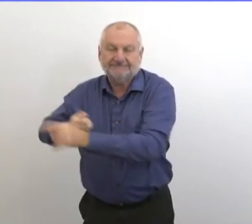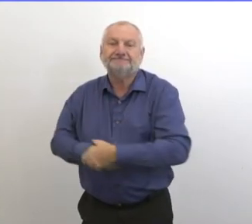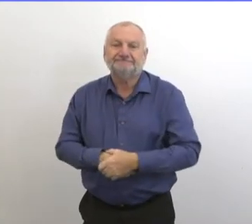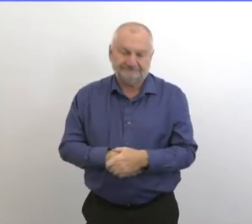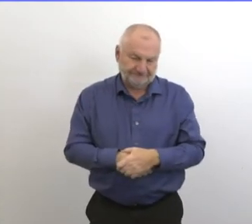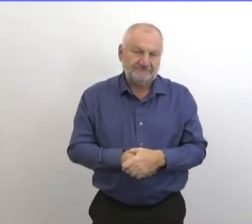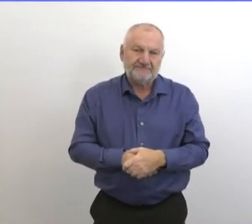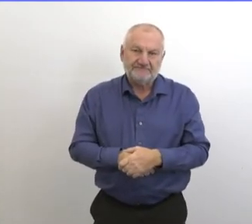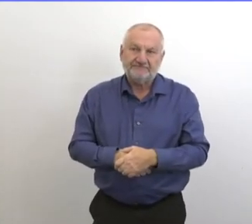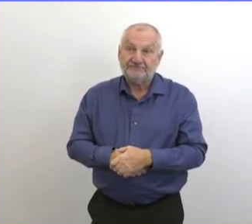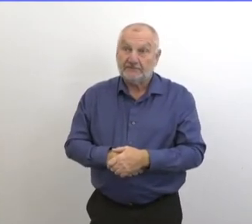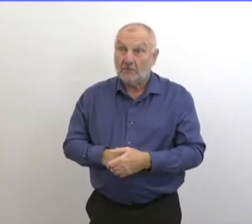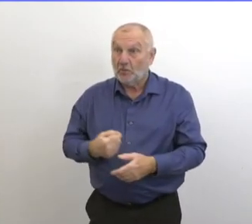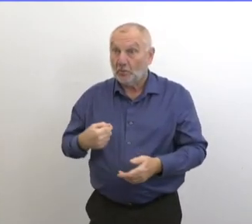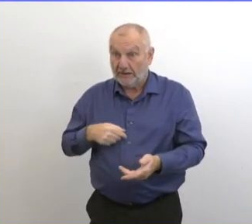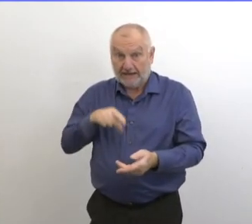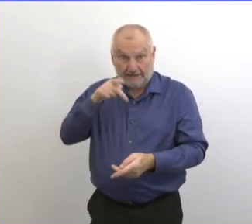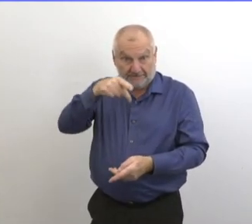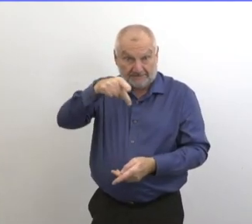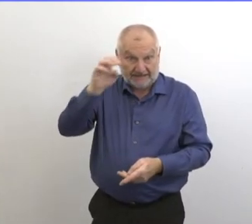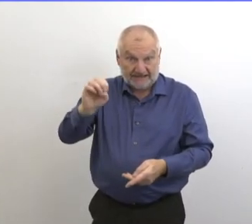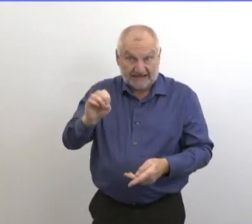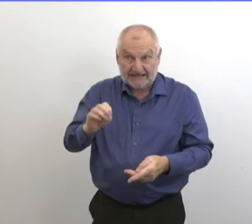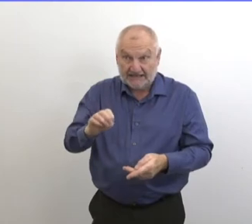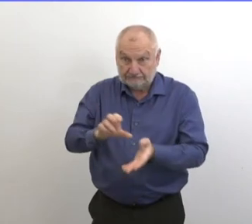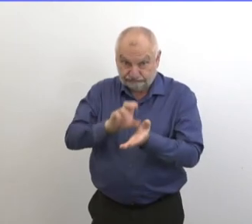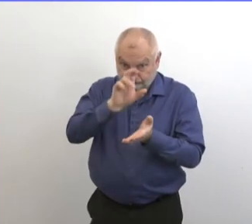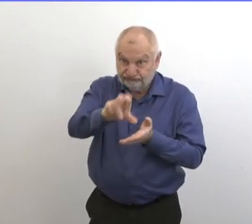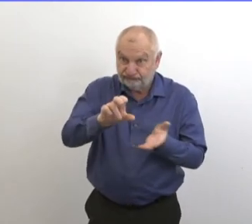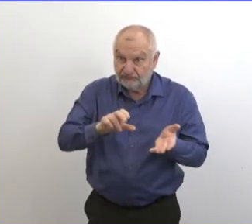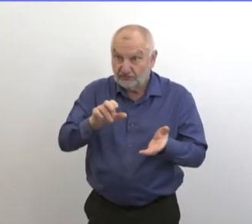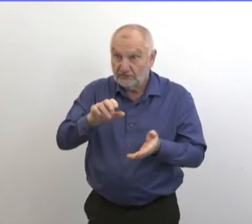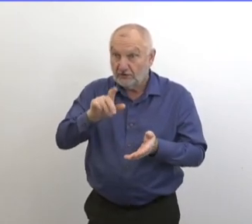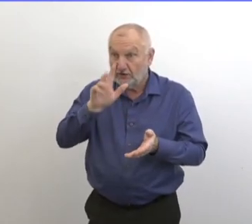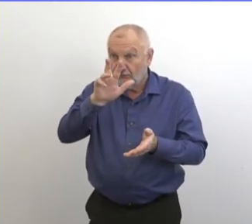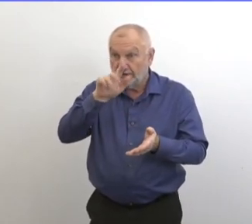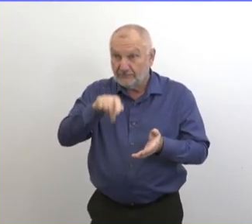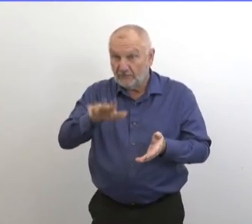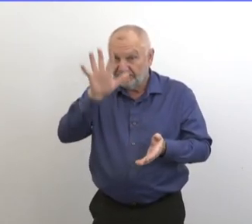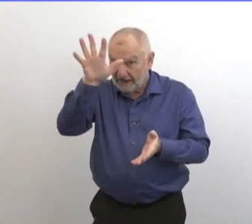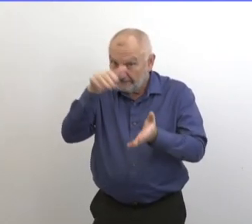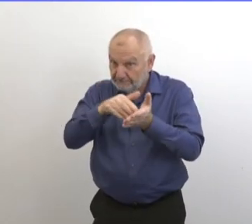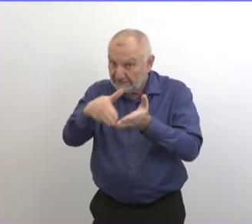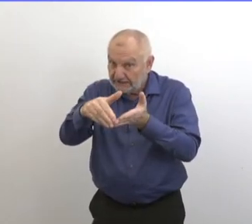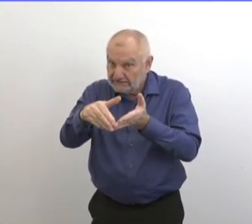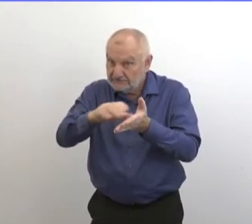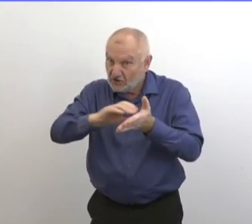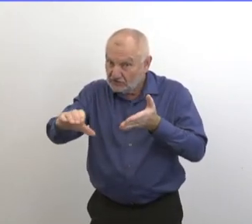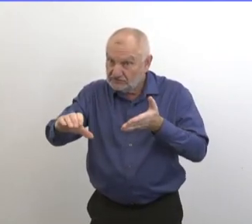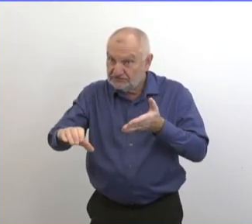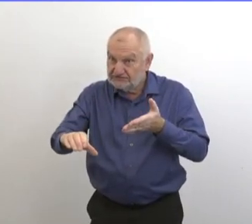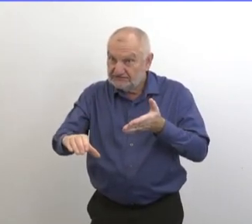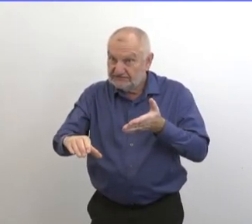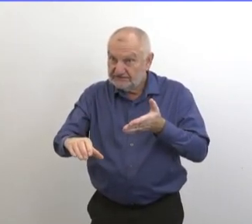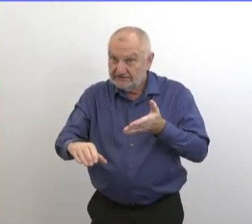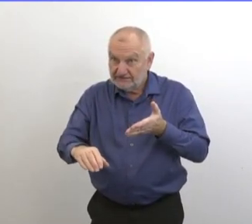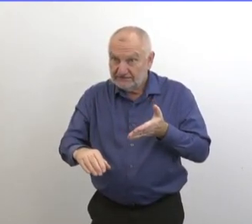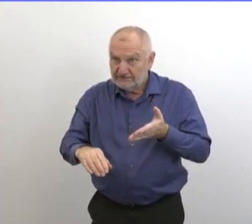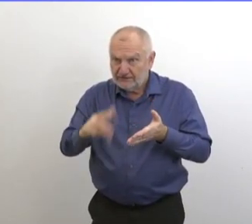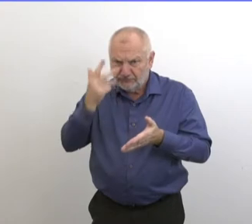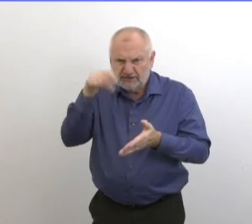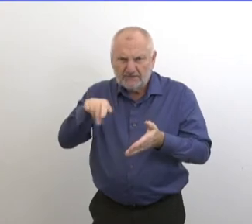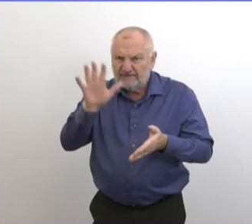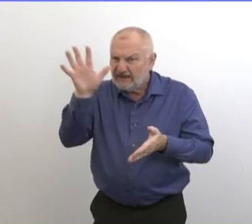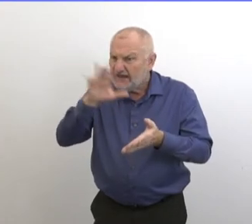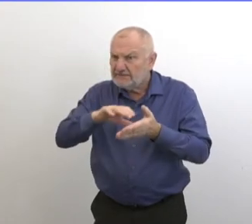equipment. In the Department of Families alone, we have invested $3.5 million in PPE for our frontline